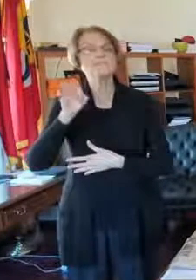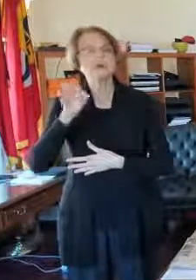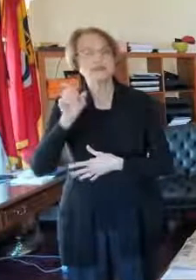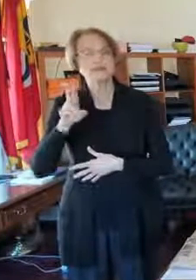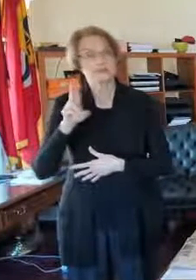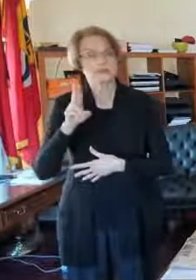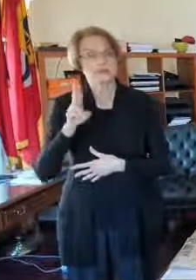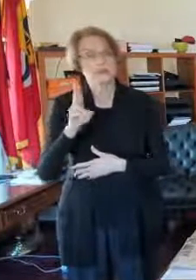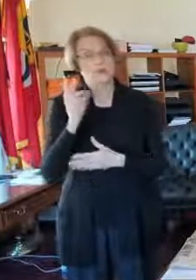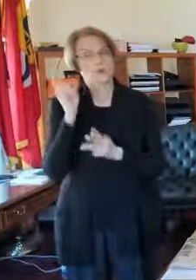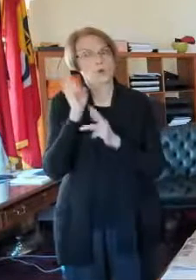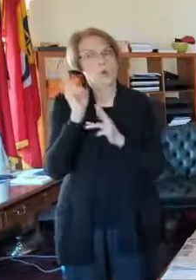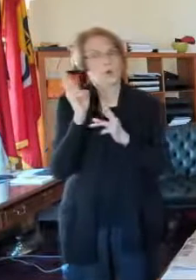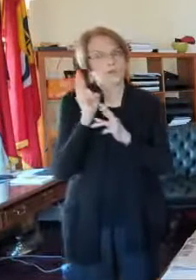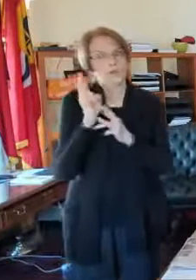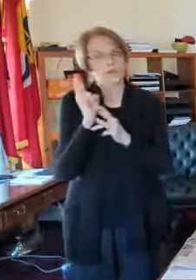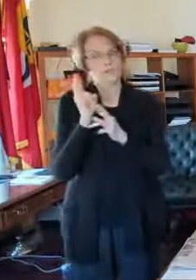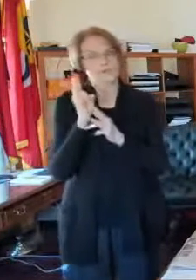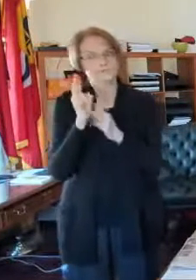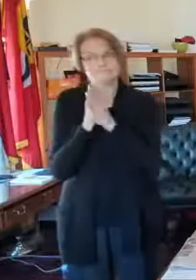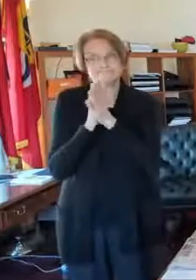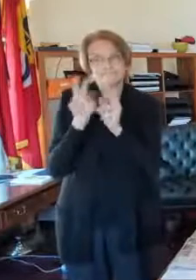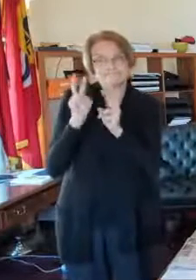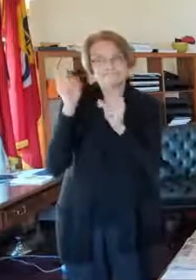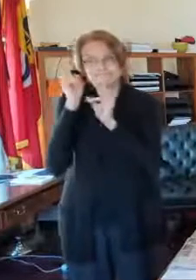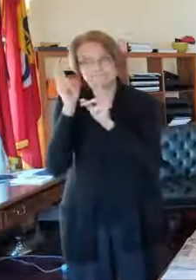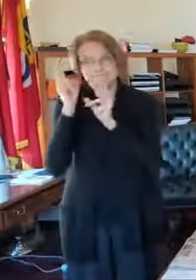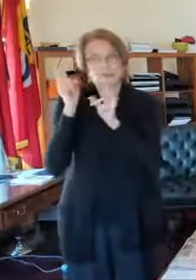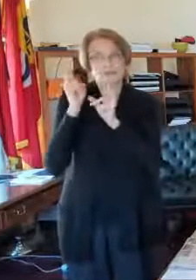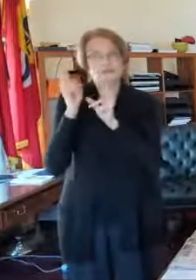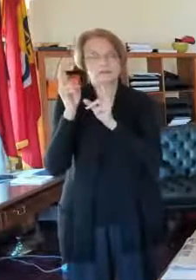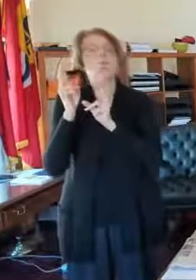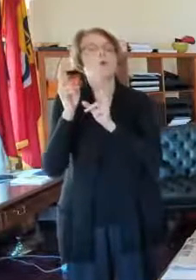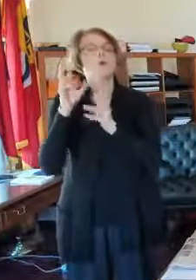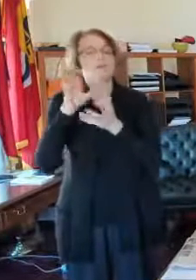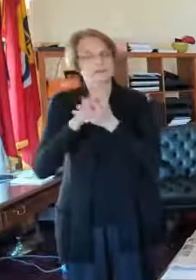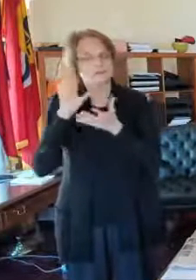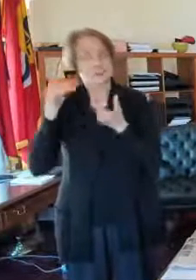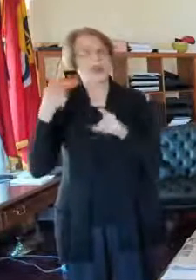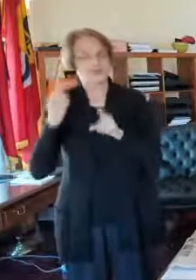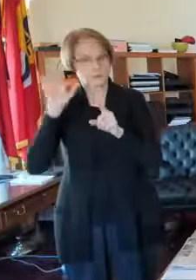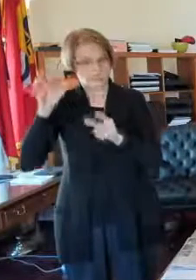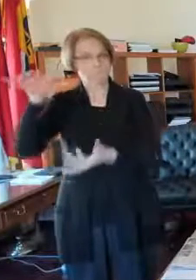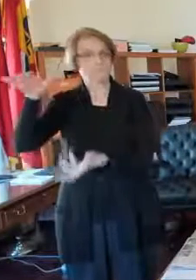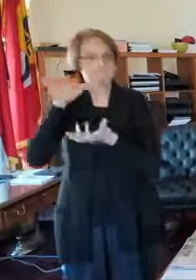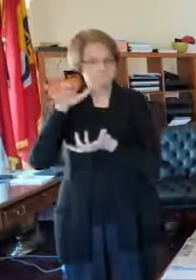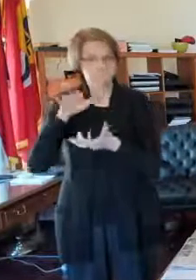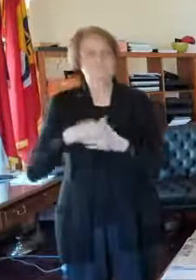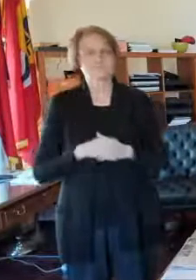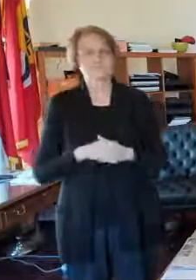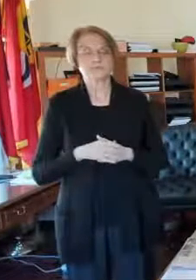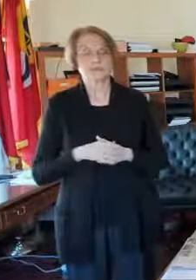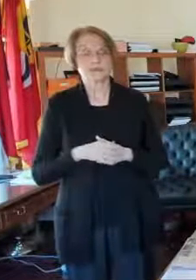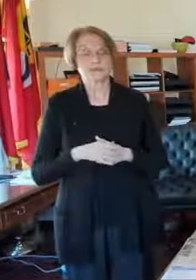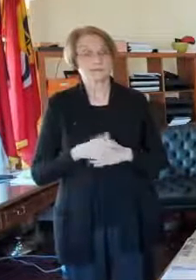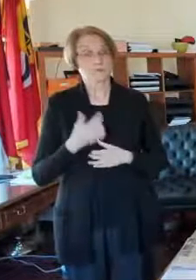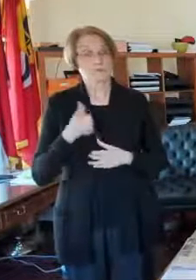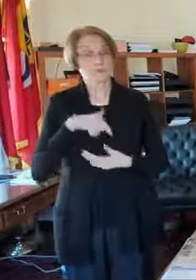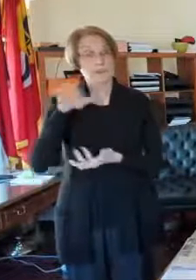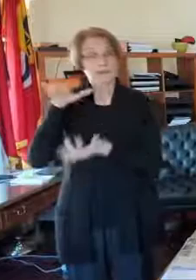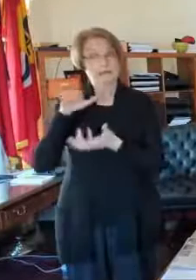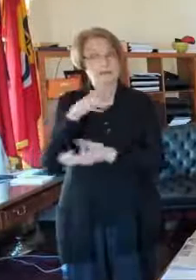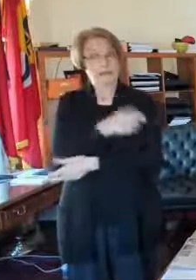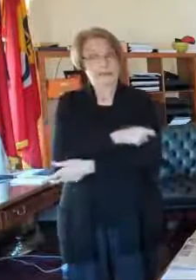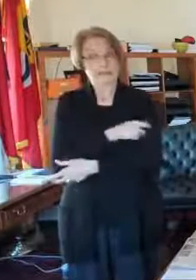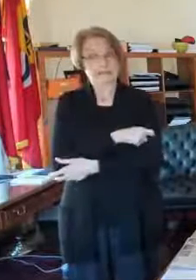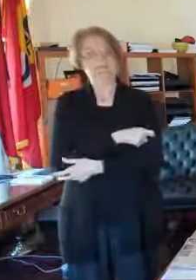our breath a little bit on that, of course, but we believe that that's going to happen. And when it does, we expect